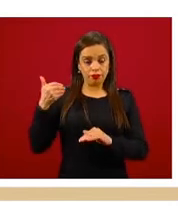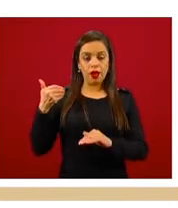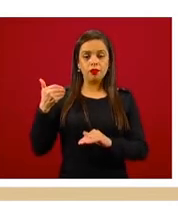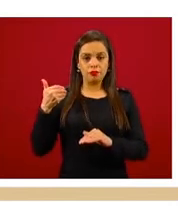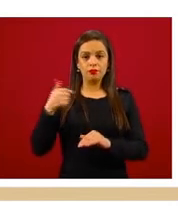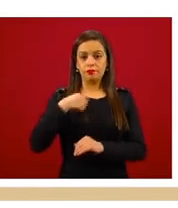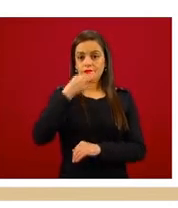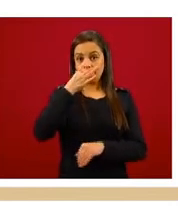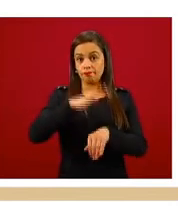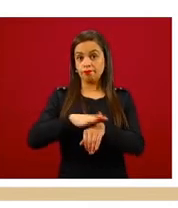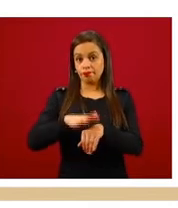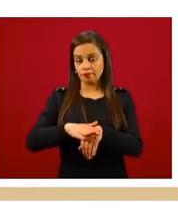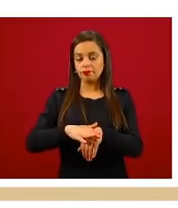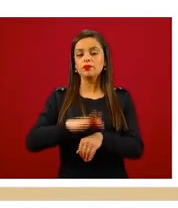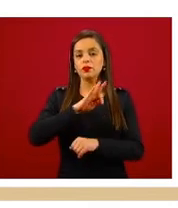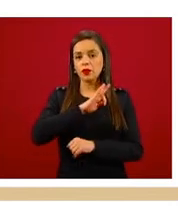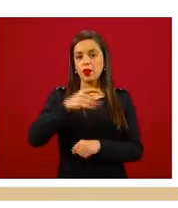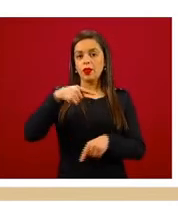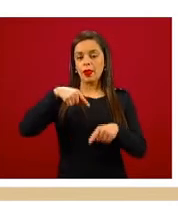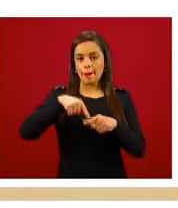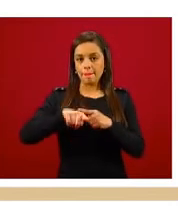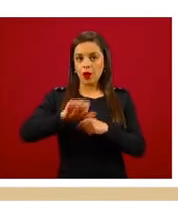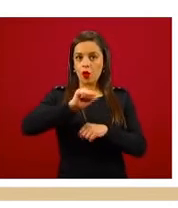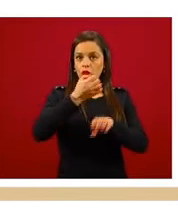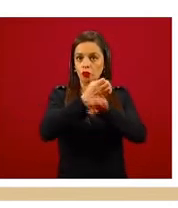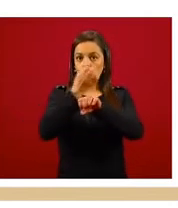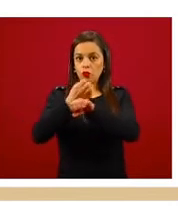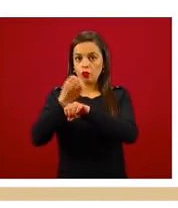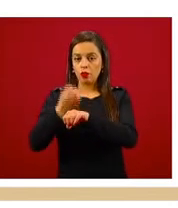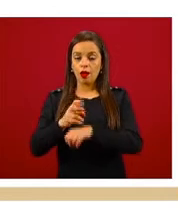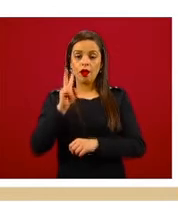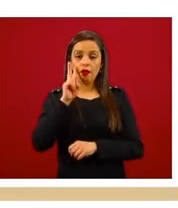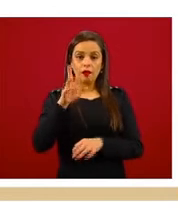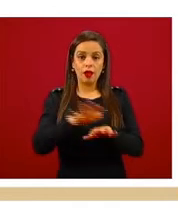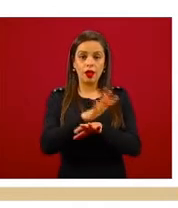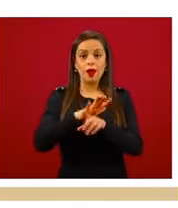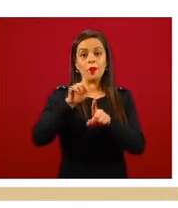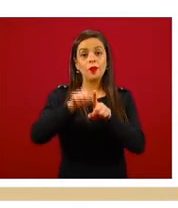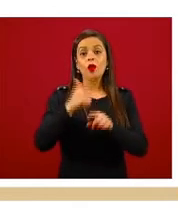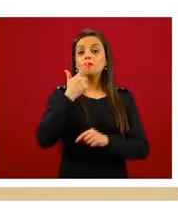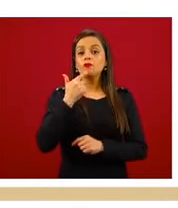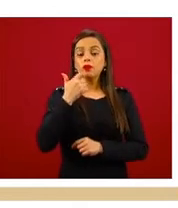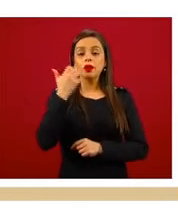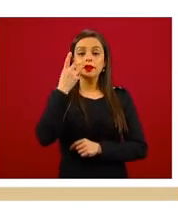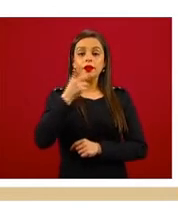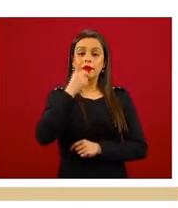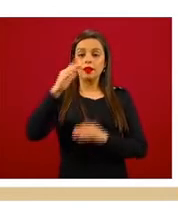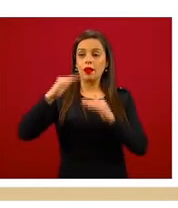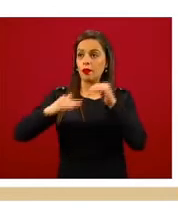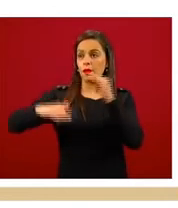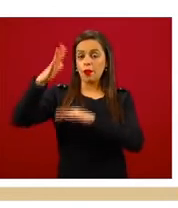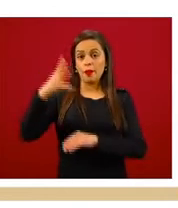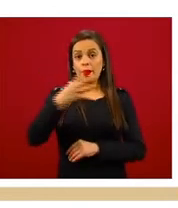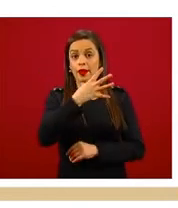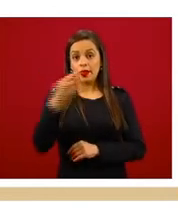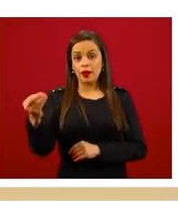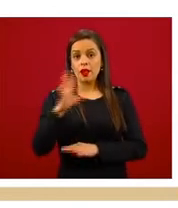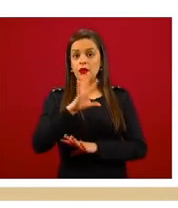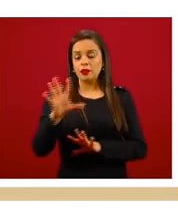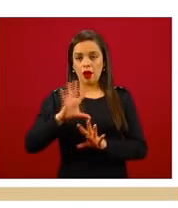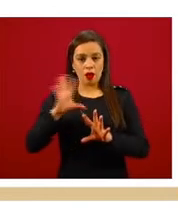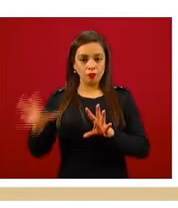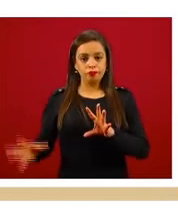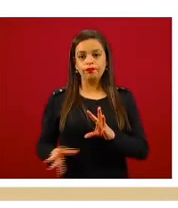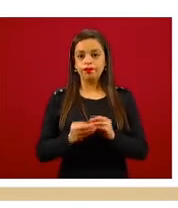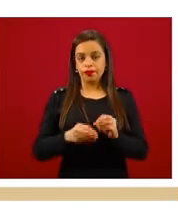767 as in prior days. That we will continue to see increasing the colors of red across this map. That will indicate they